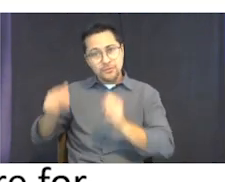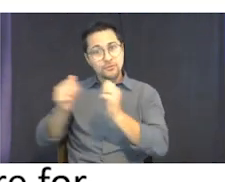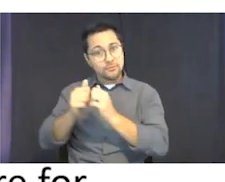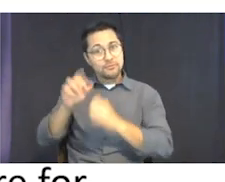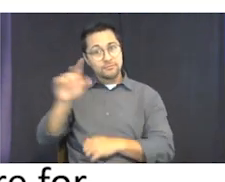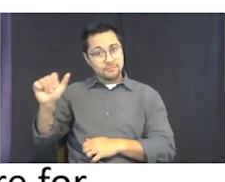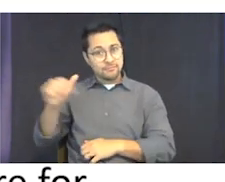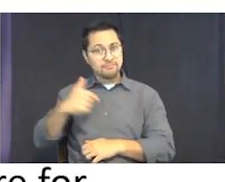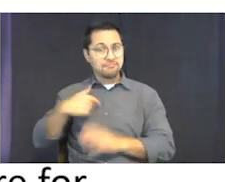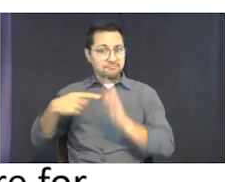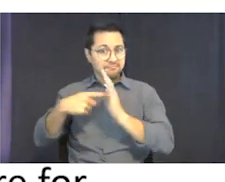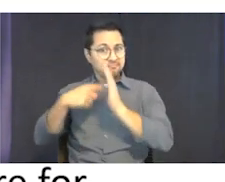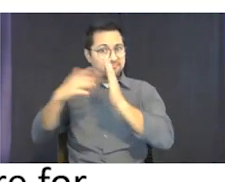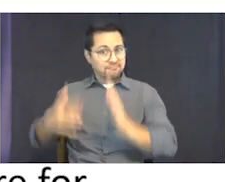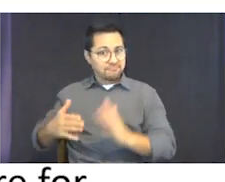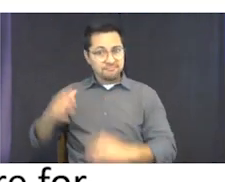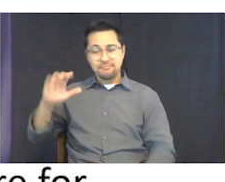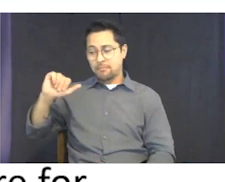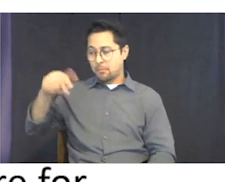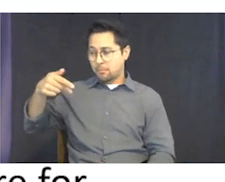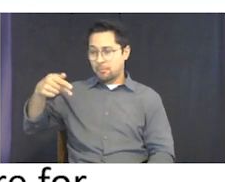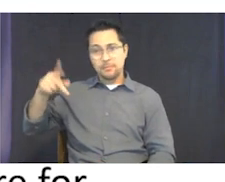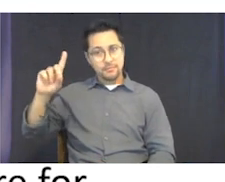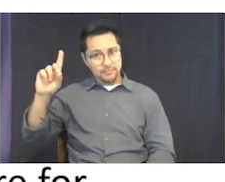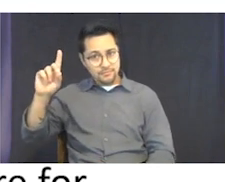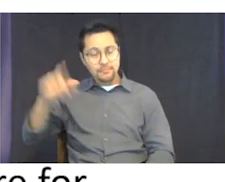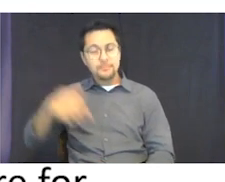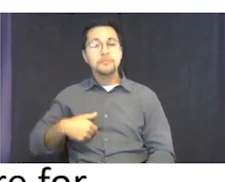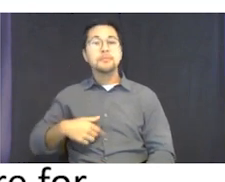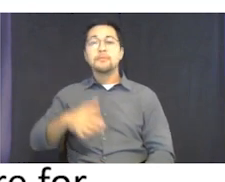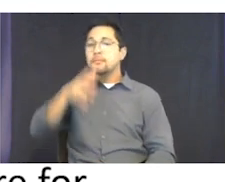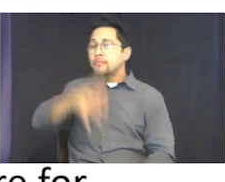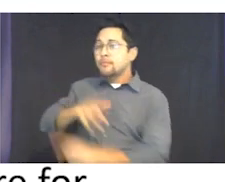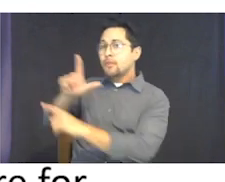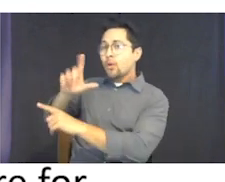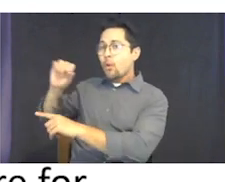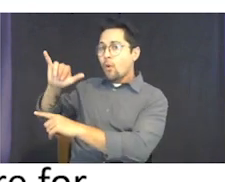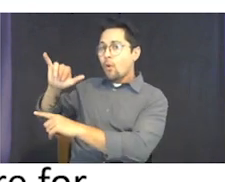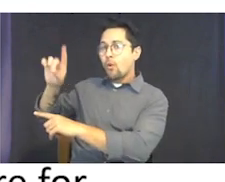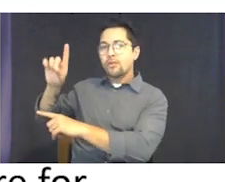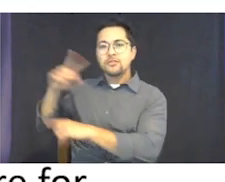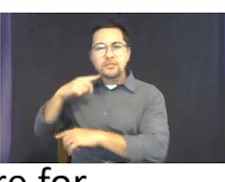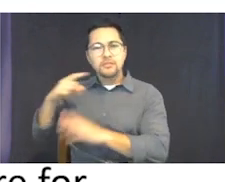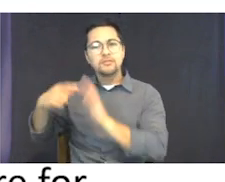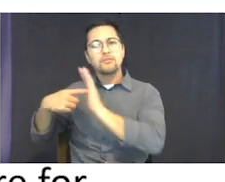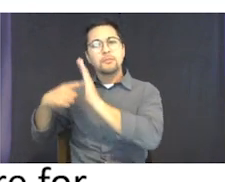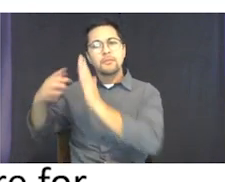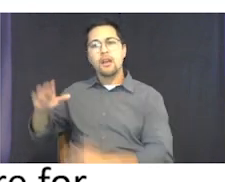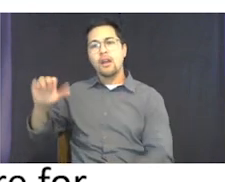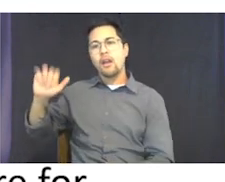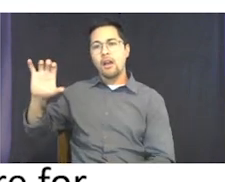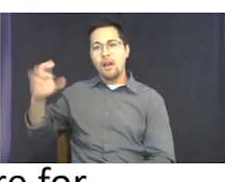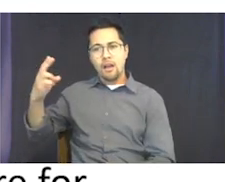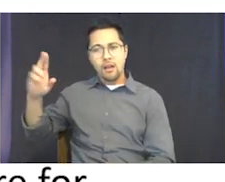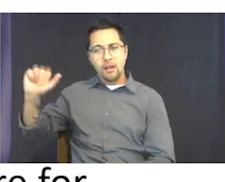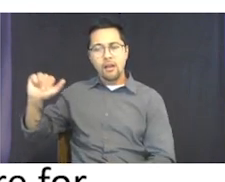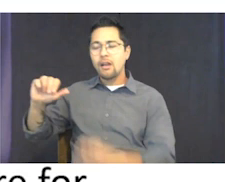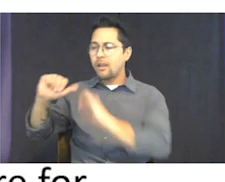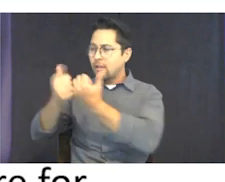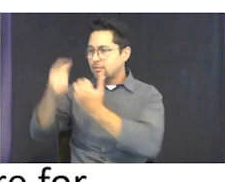Persons with Disabilities, APD. Ms. Lloyd will represent the AHCA, Agency for